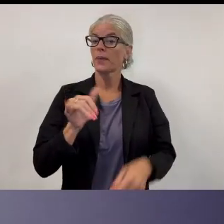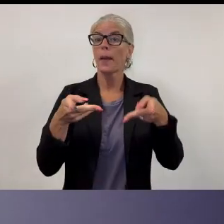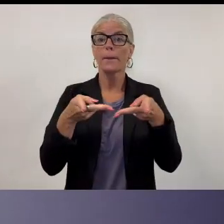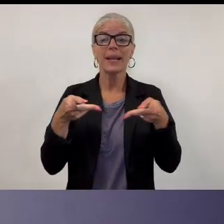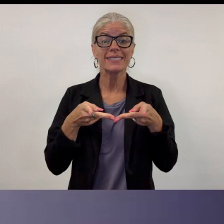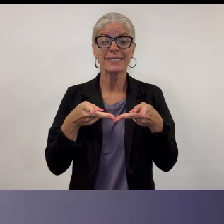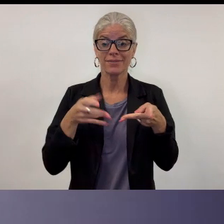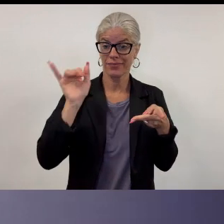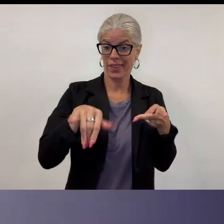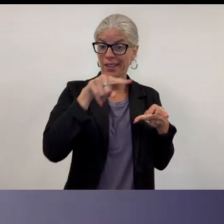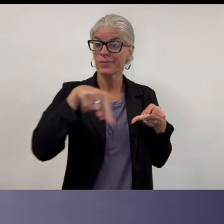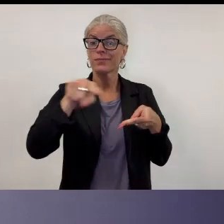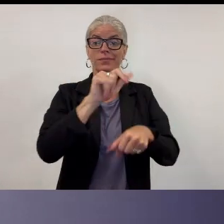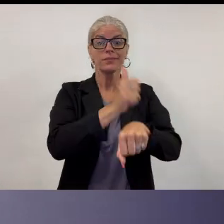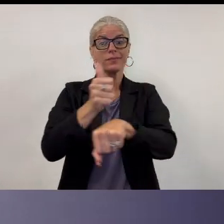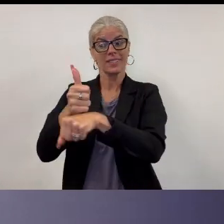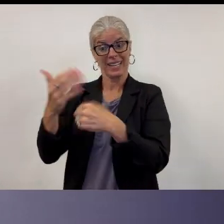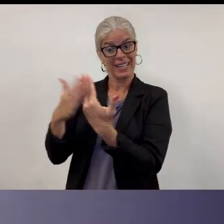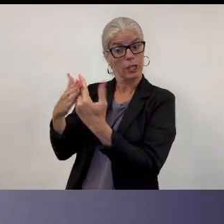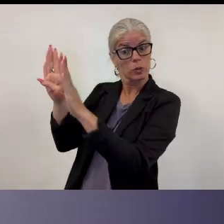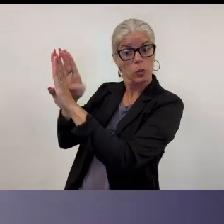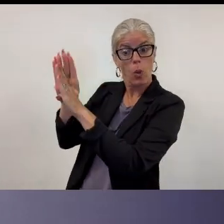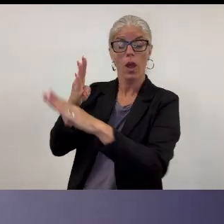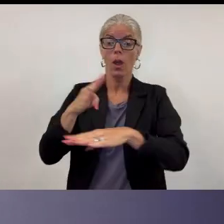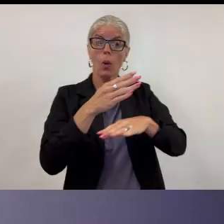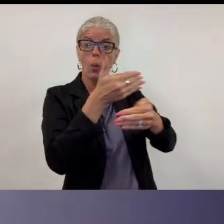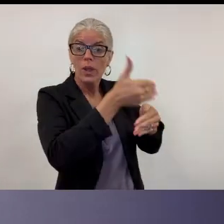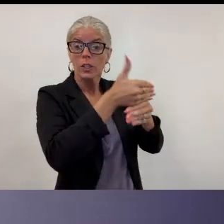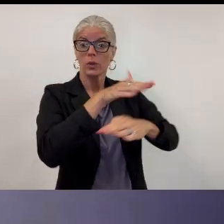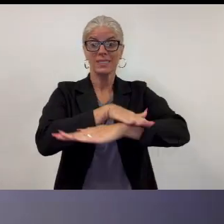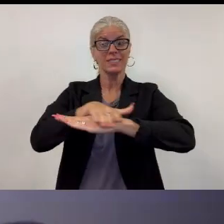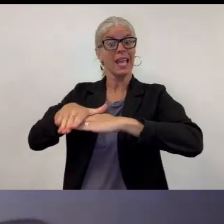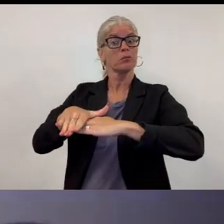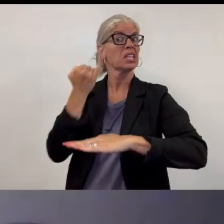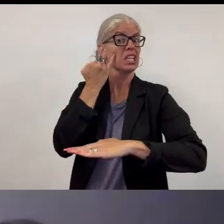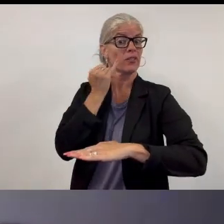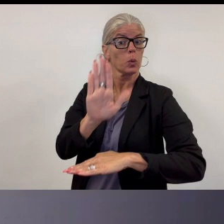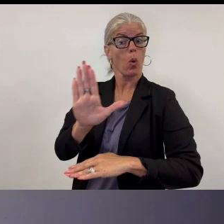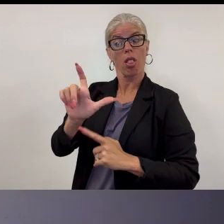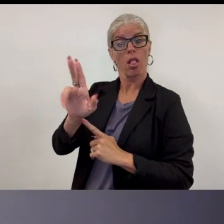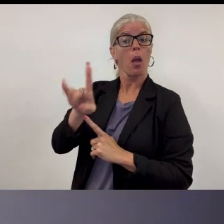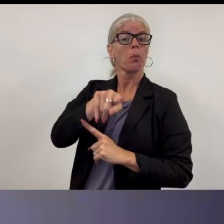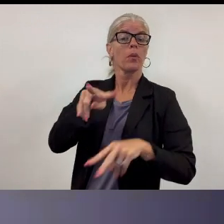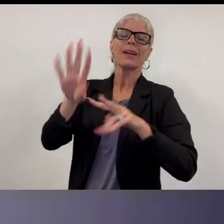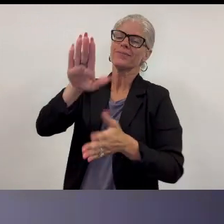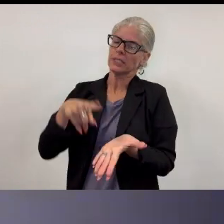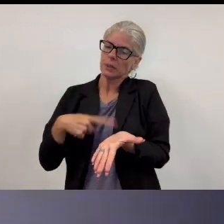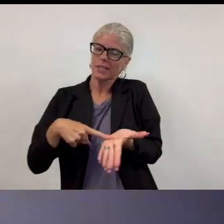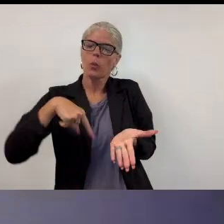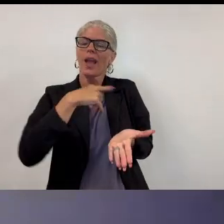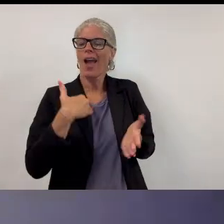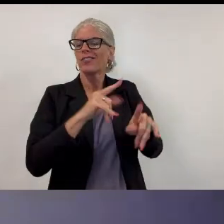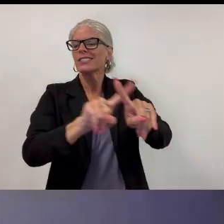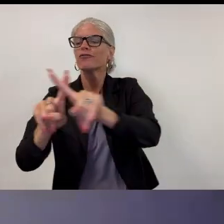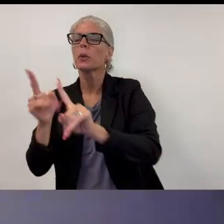Absolutely. And a place up by the door. I mean, sometimes you want to be closer to the window. Sometimes you want to be closer to the stage. If you're at your club, you